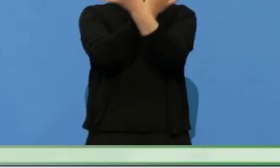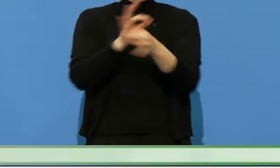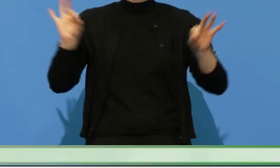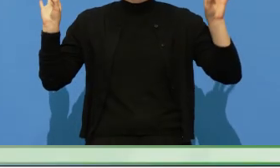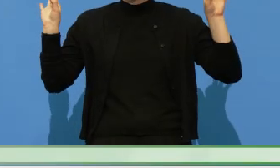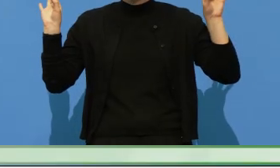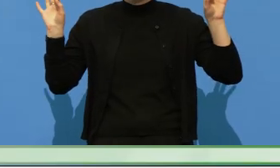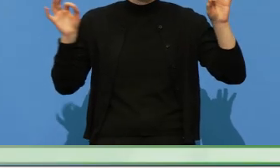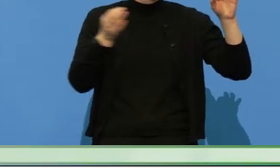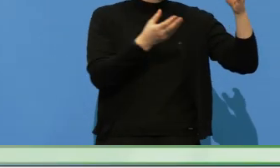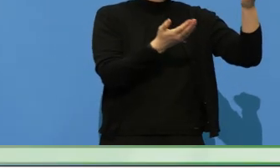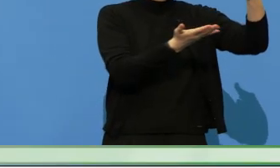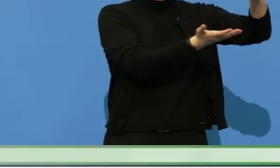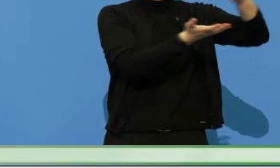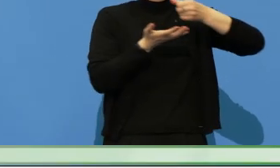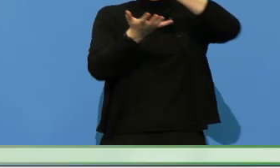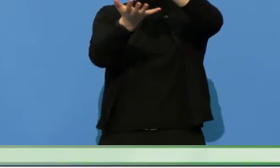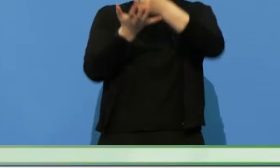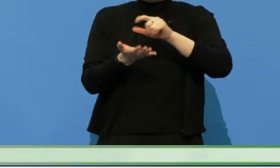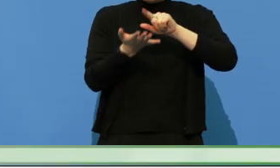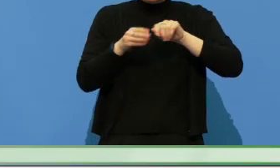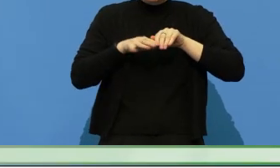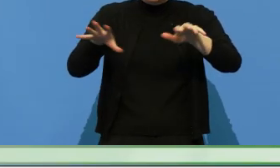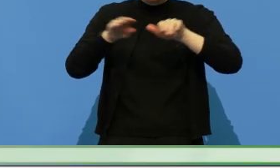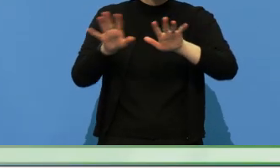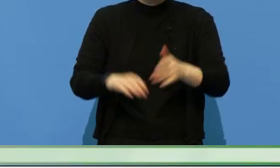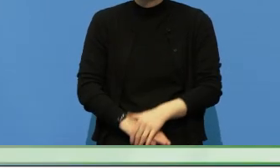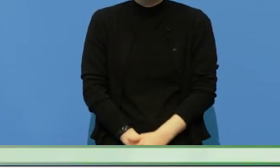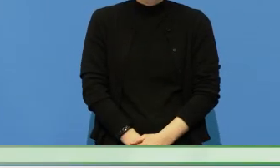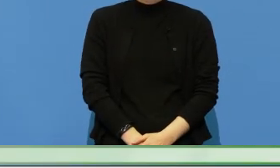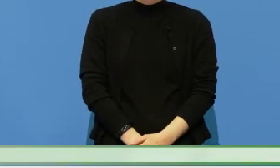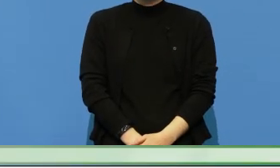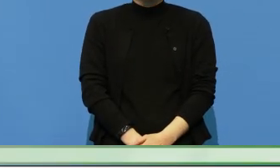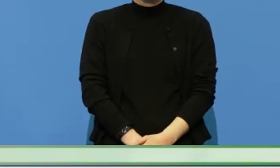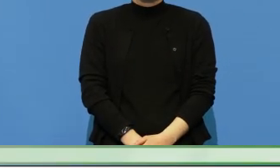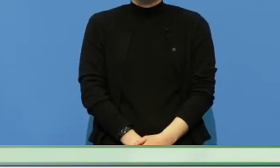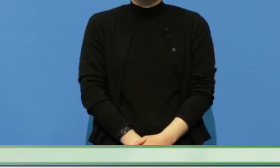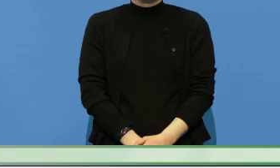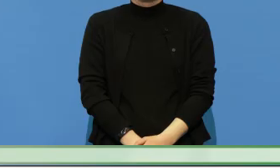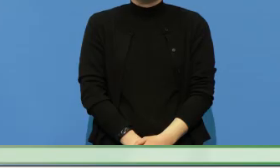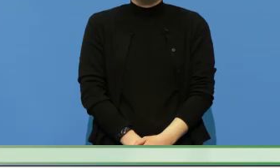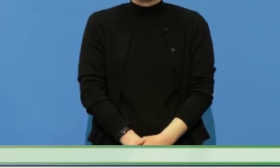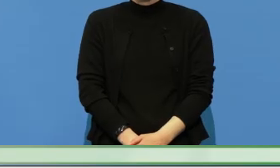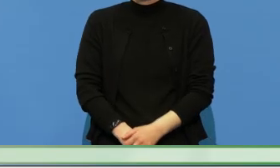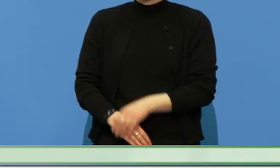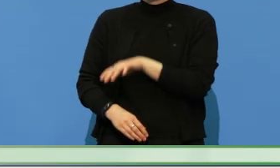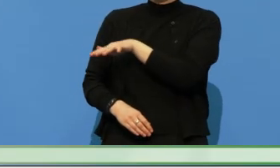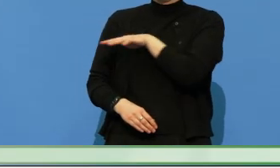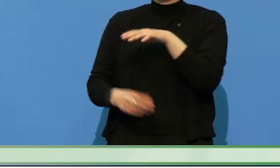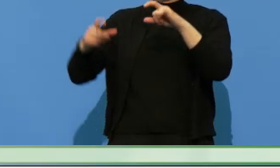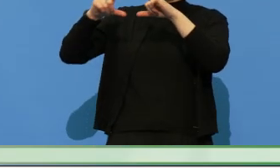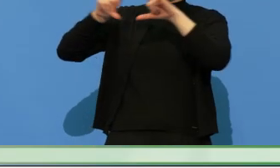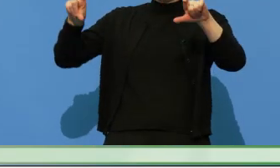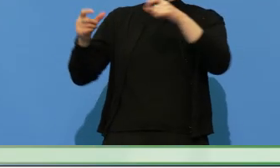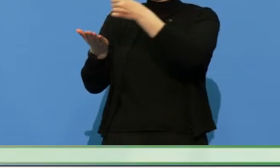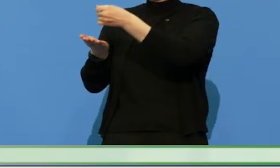It was also from public, so it was totally from private money from companies from